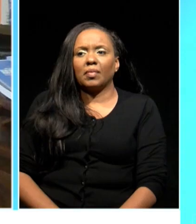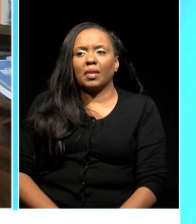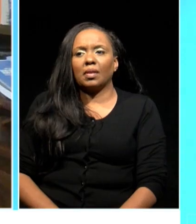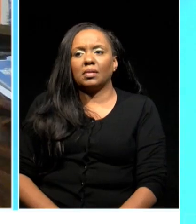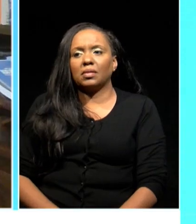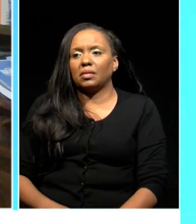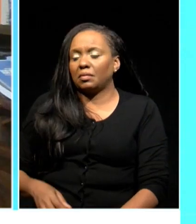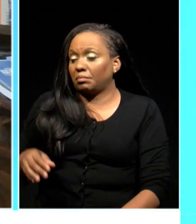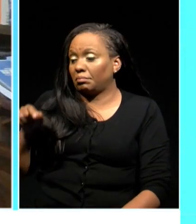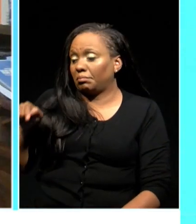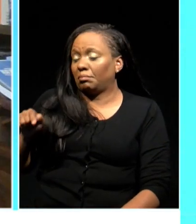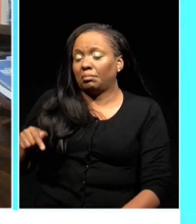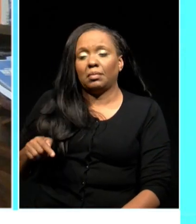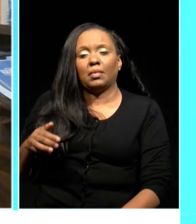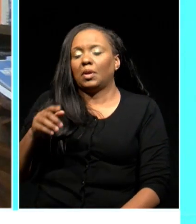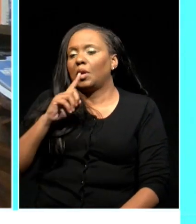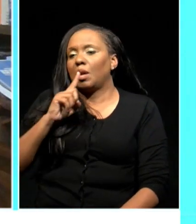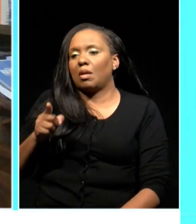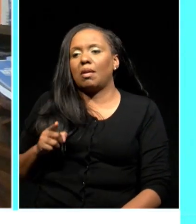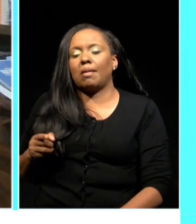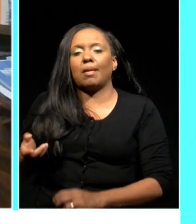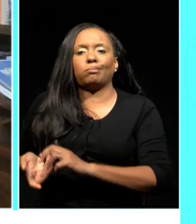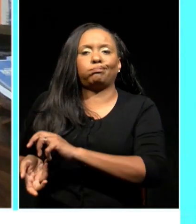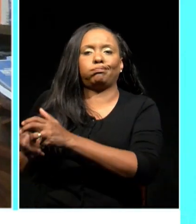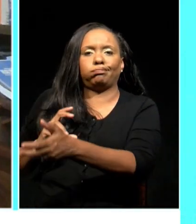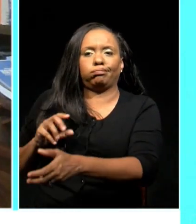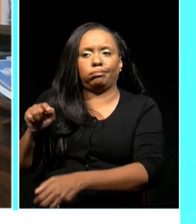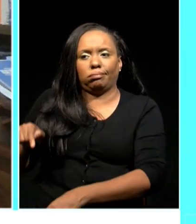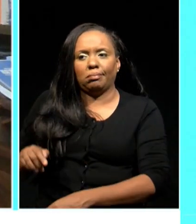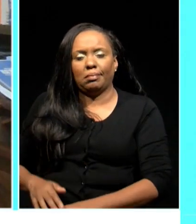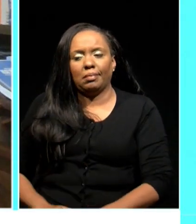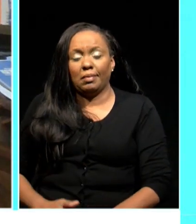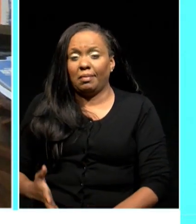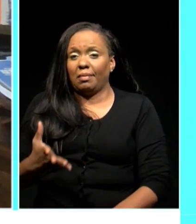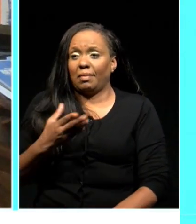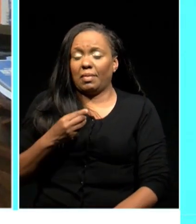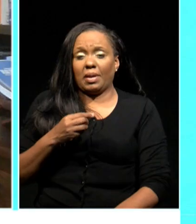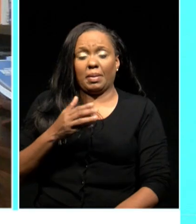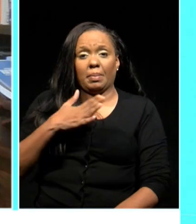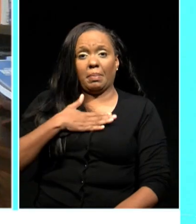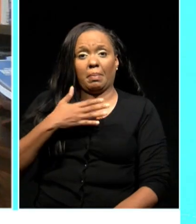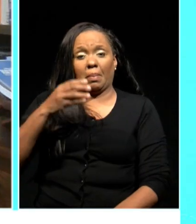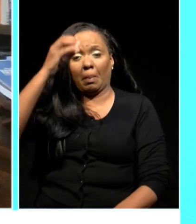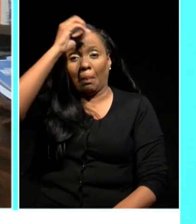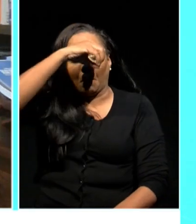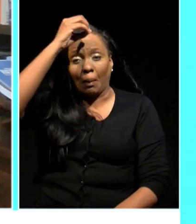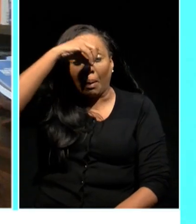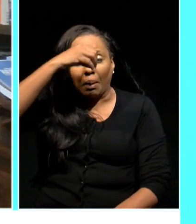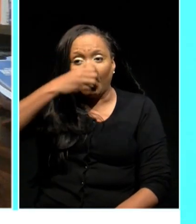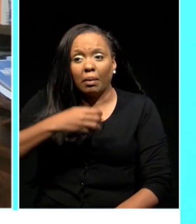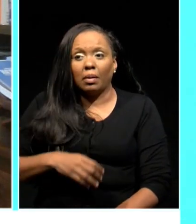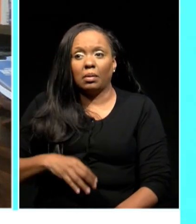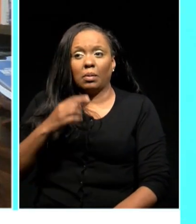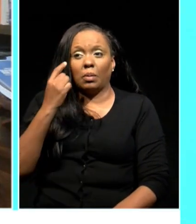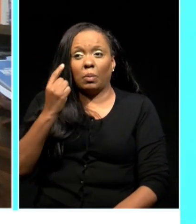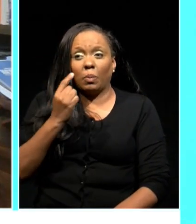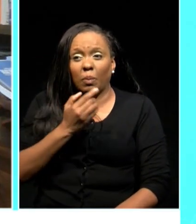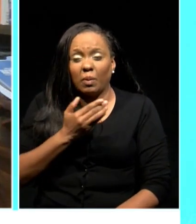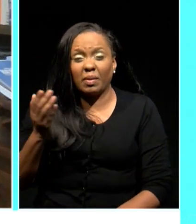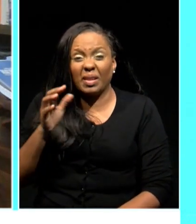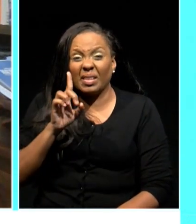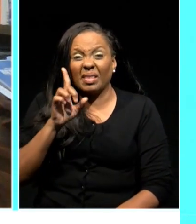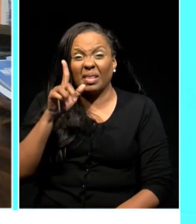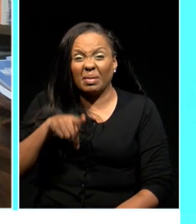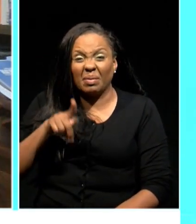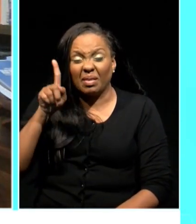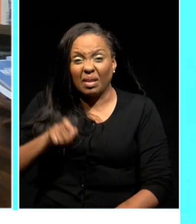handicapped by this. And unfortunately, from where I sit, it would seem to me that one of the lessons this party has to take out from